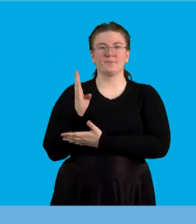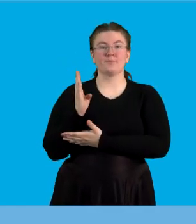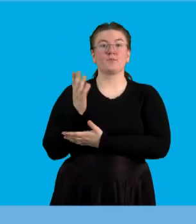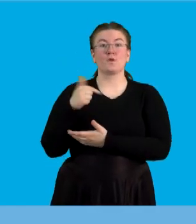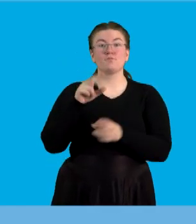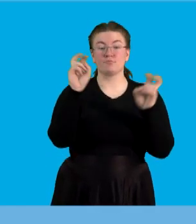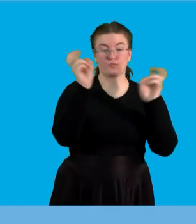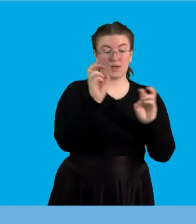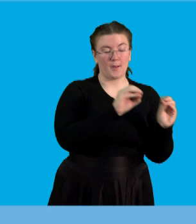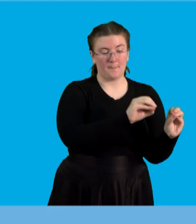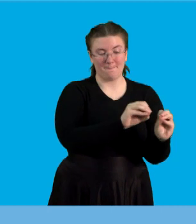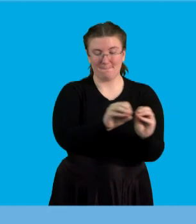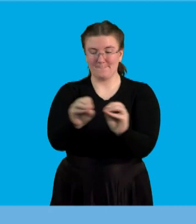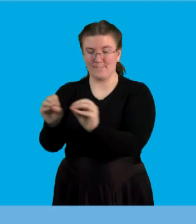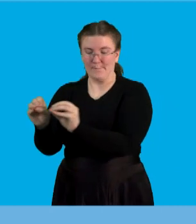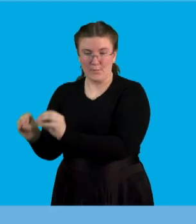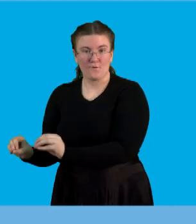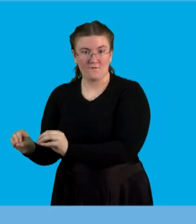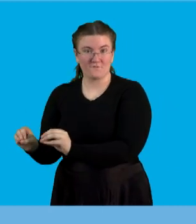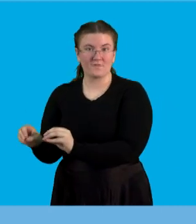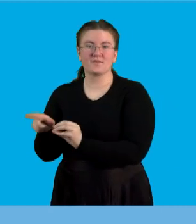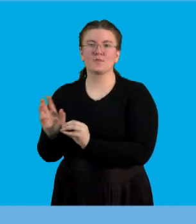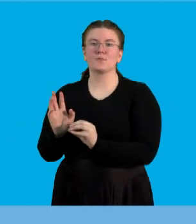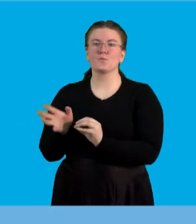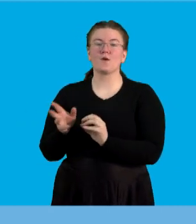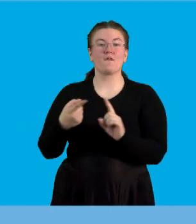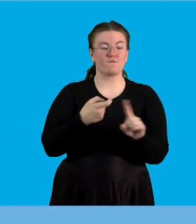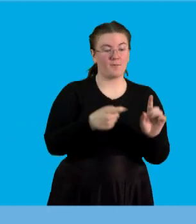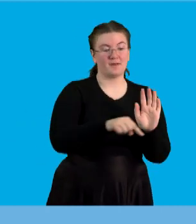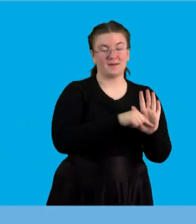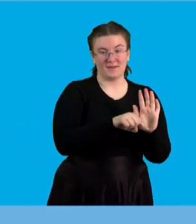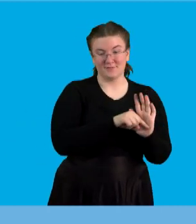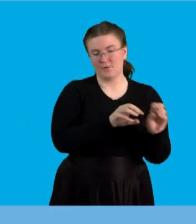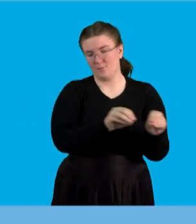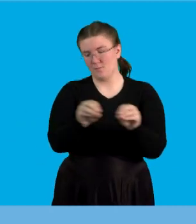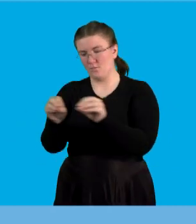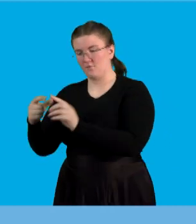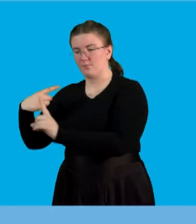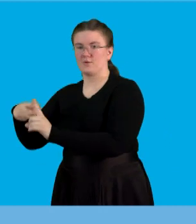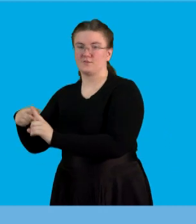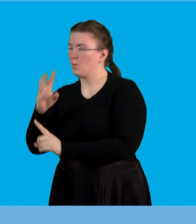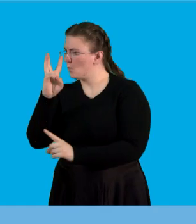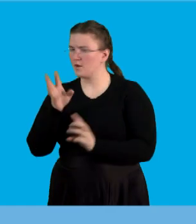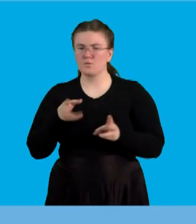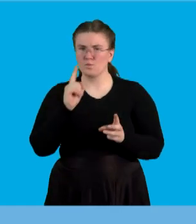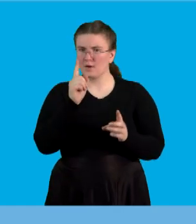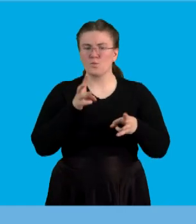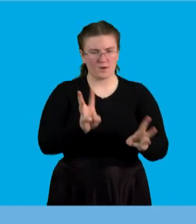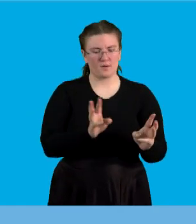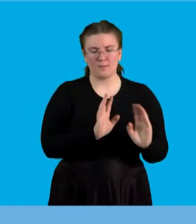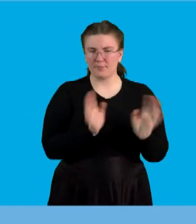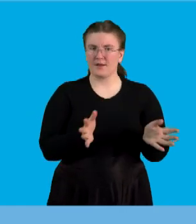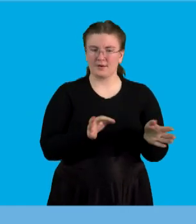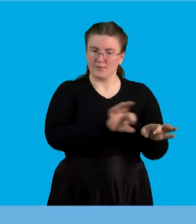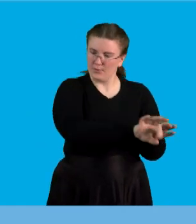is moving from the negative to the positive terminal, it is going to be moving in one direction, going all around